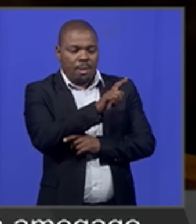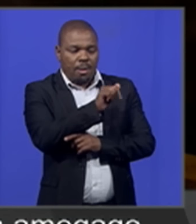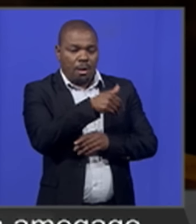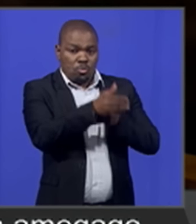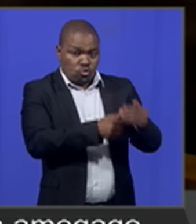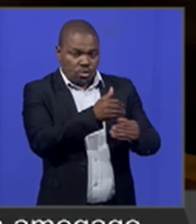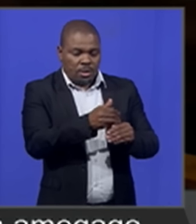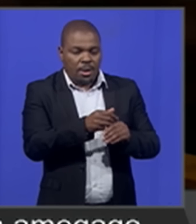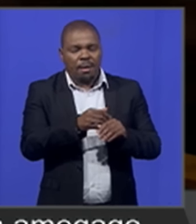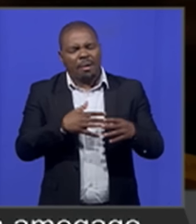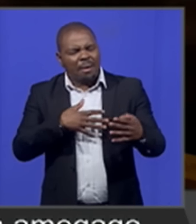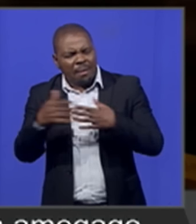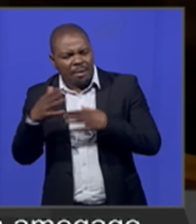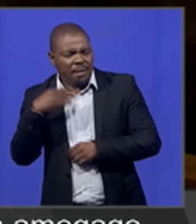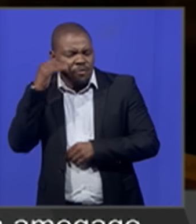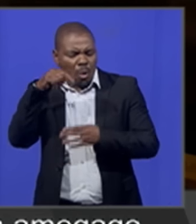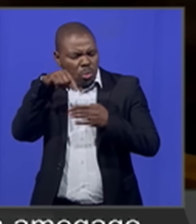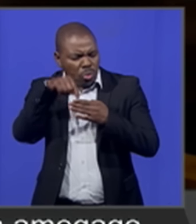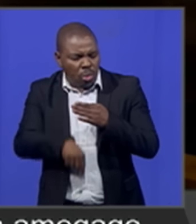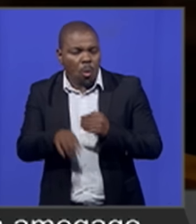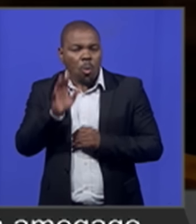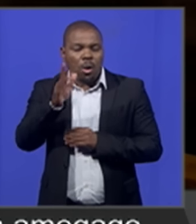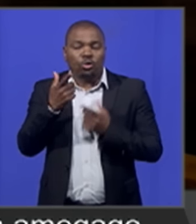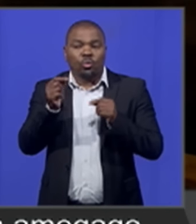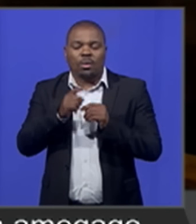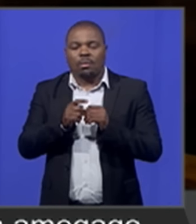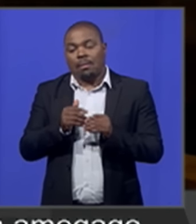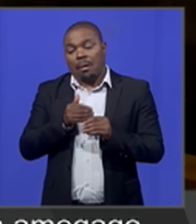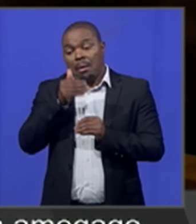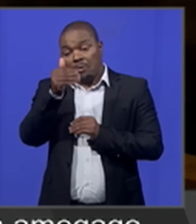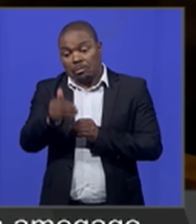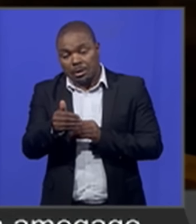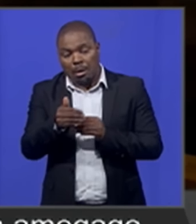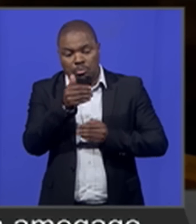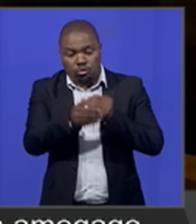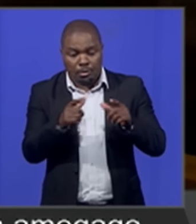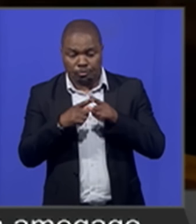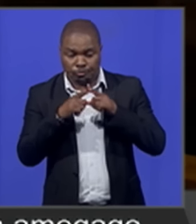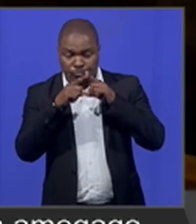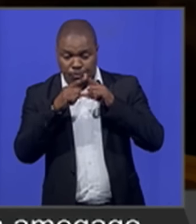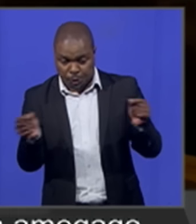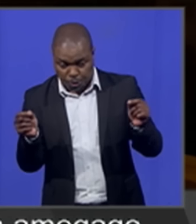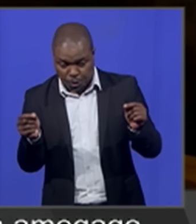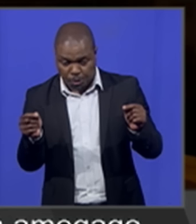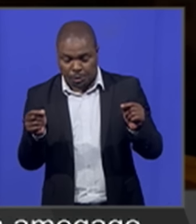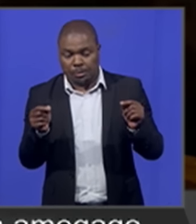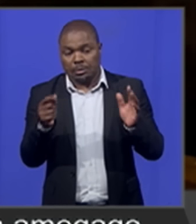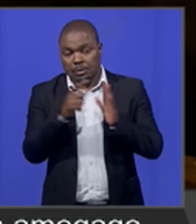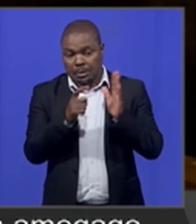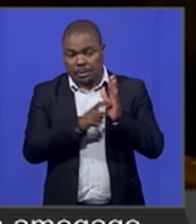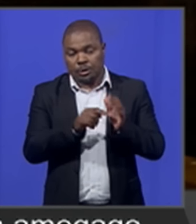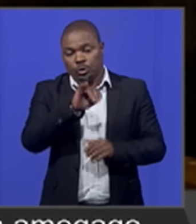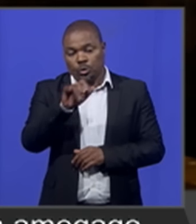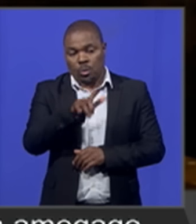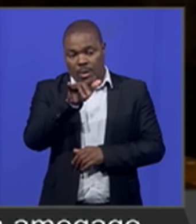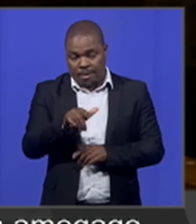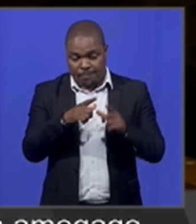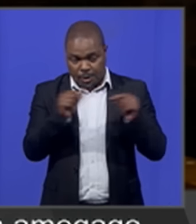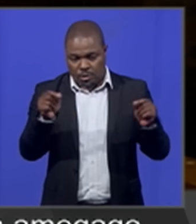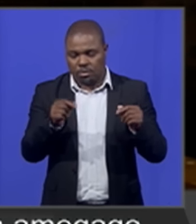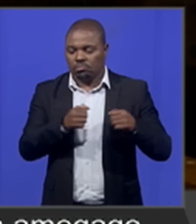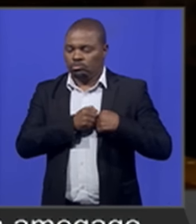disclose any other detail after the completion of the process that will be undertaken on the 1st of July at